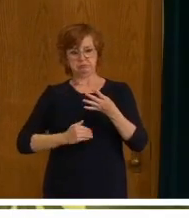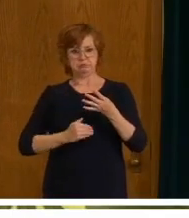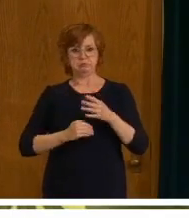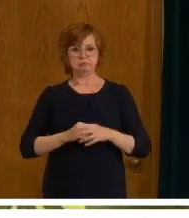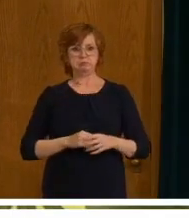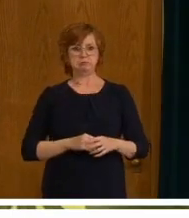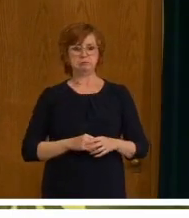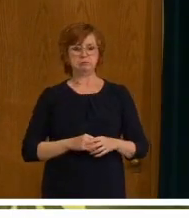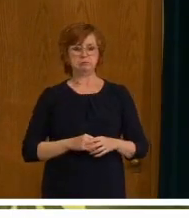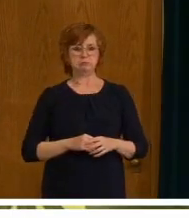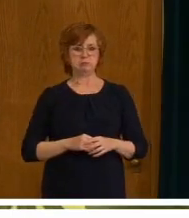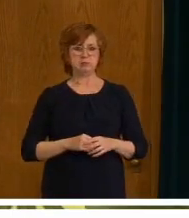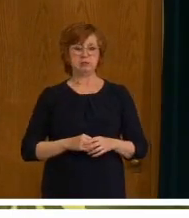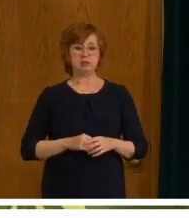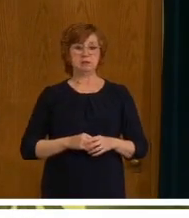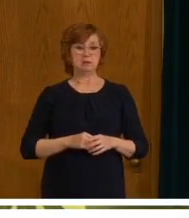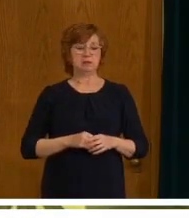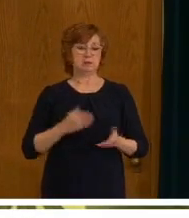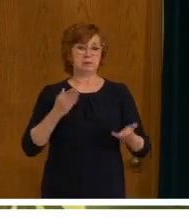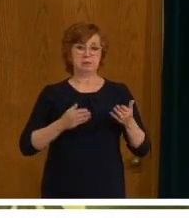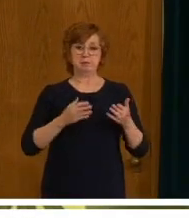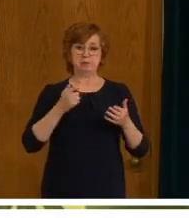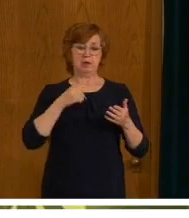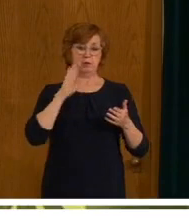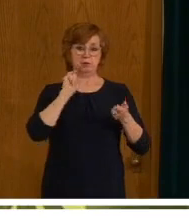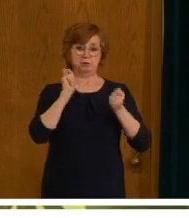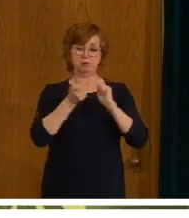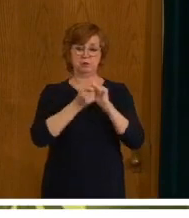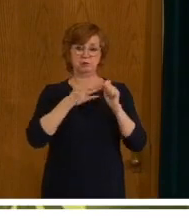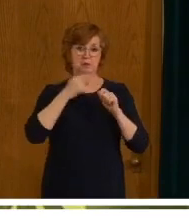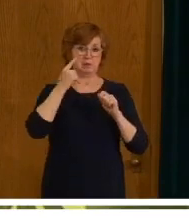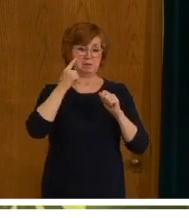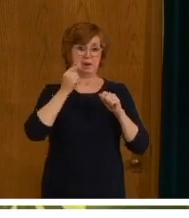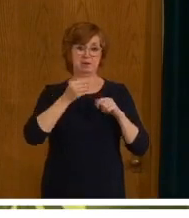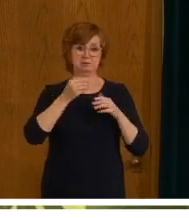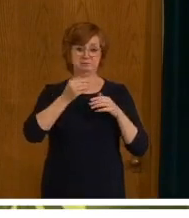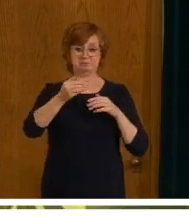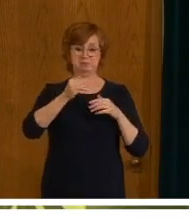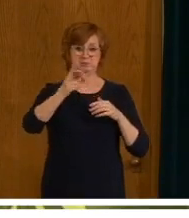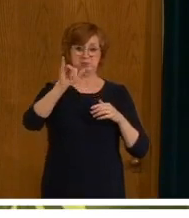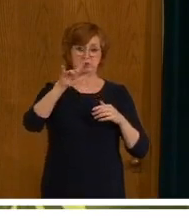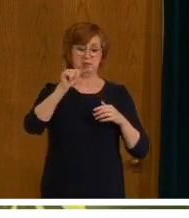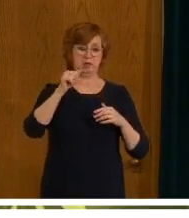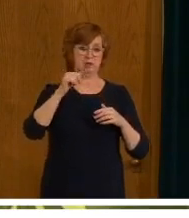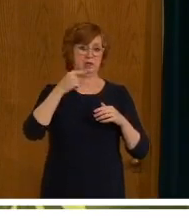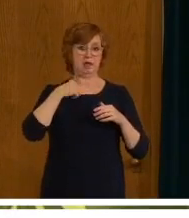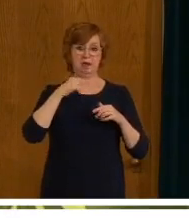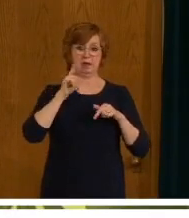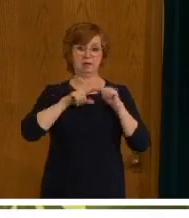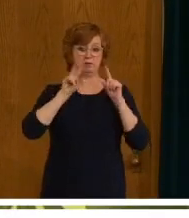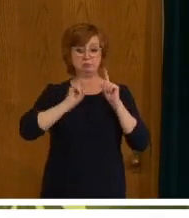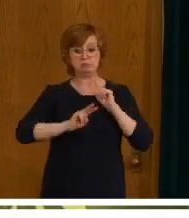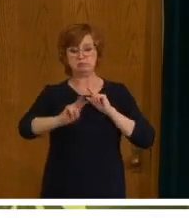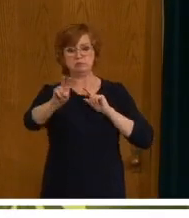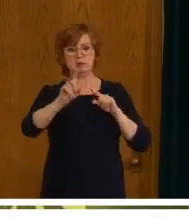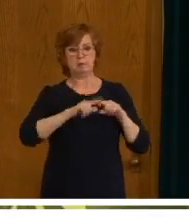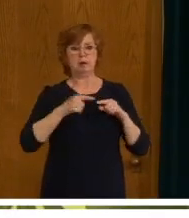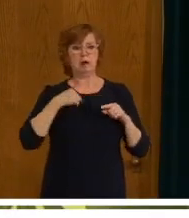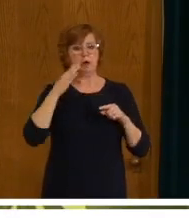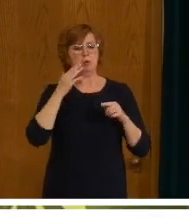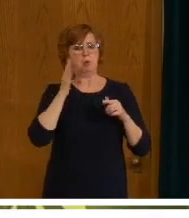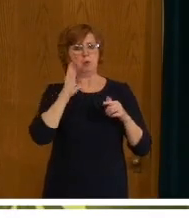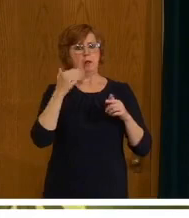events, I may think differently then. But there's going to be a lot of change that is coming over the course of the next number of